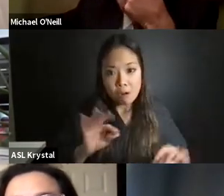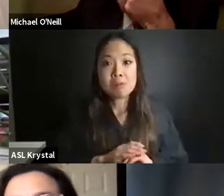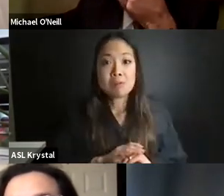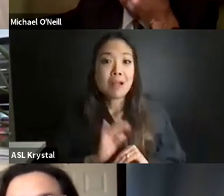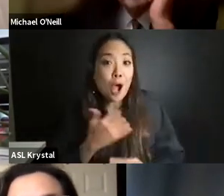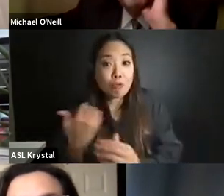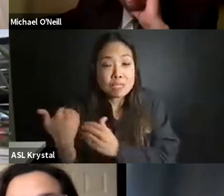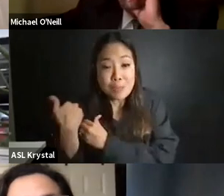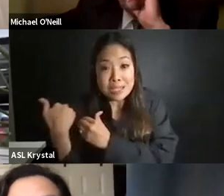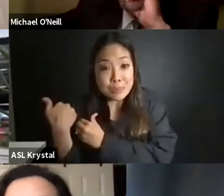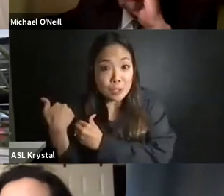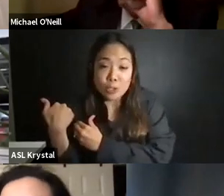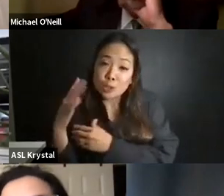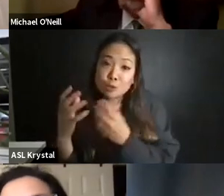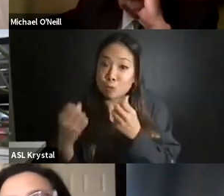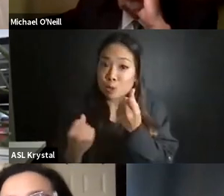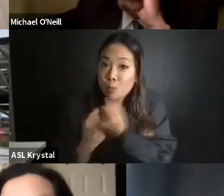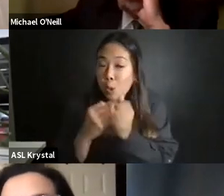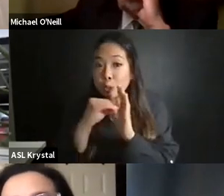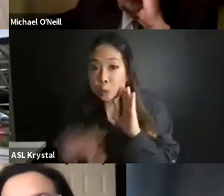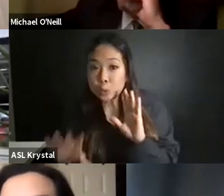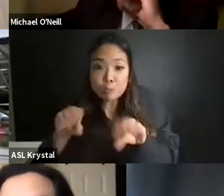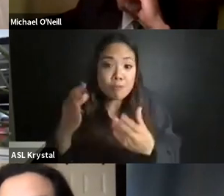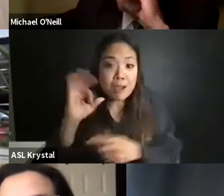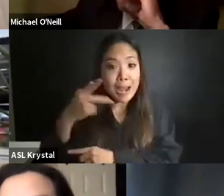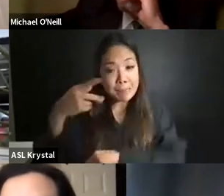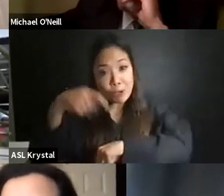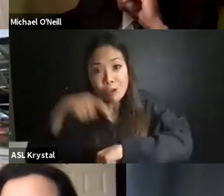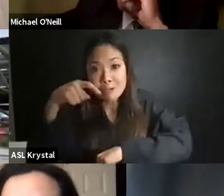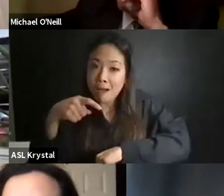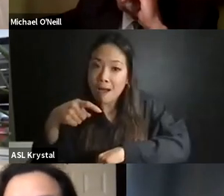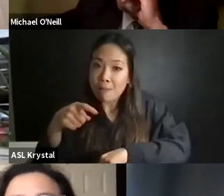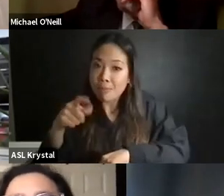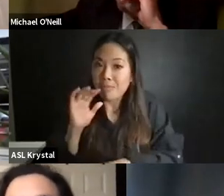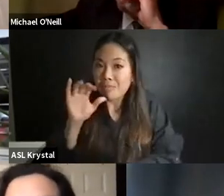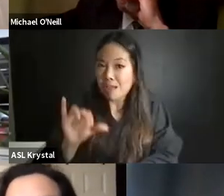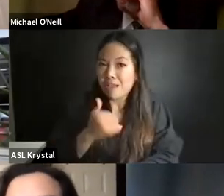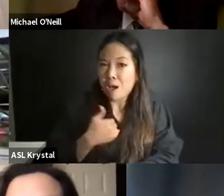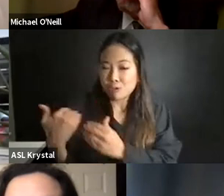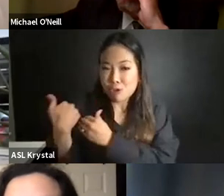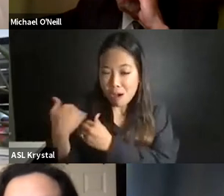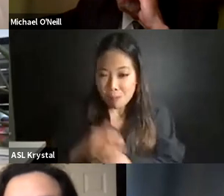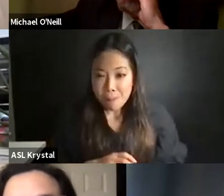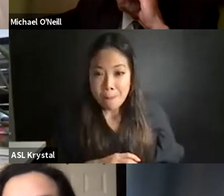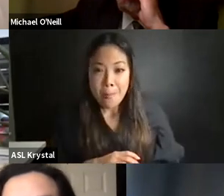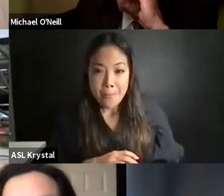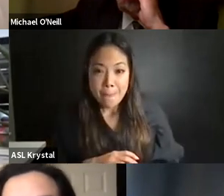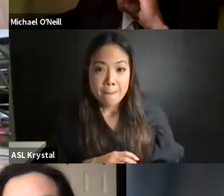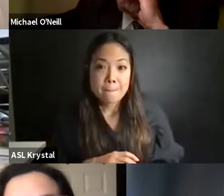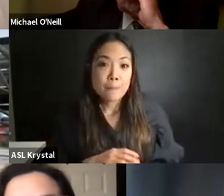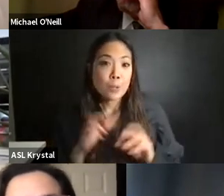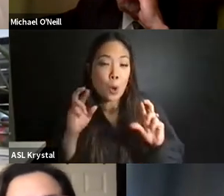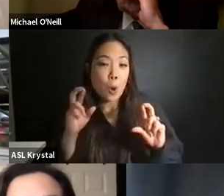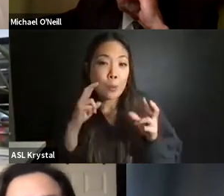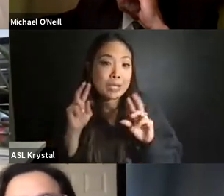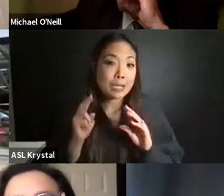adults to support students that's that's what it comes down to that's our job we hope that we can move forward in a better direction